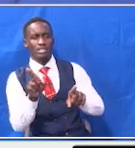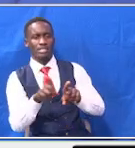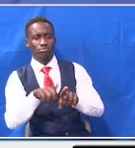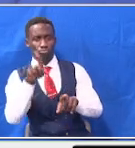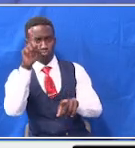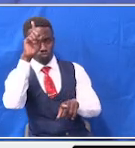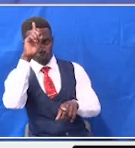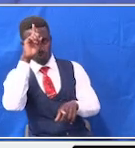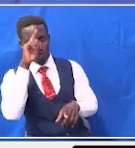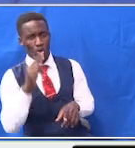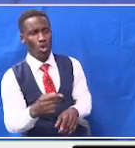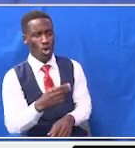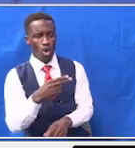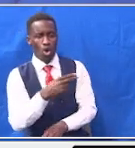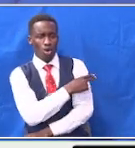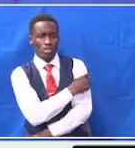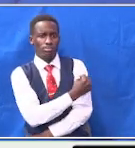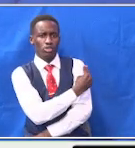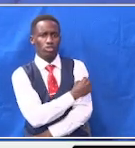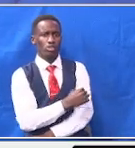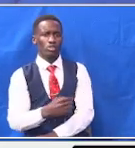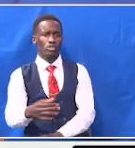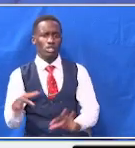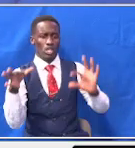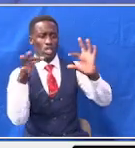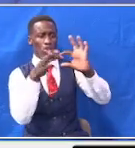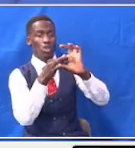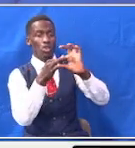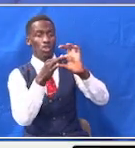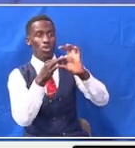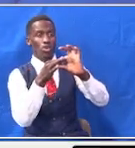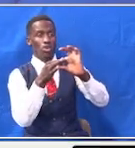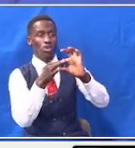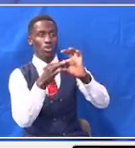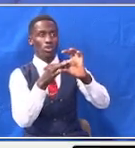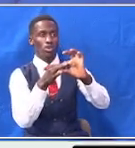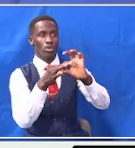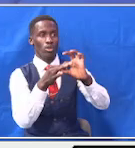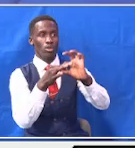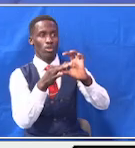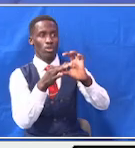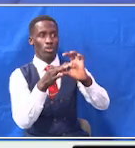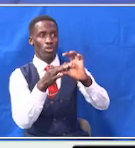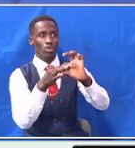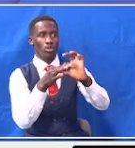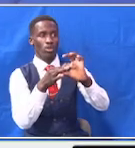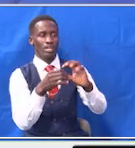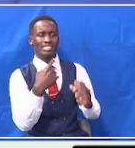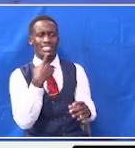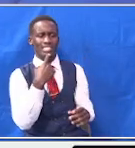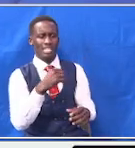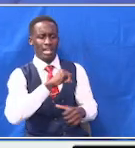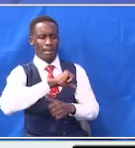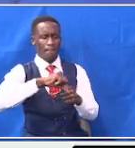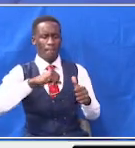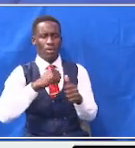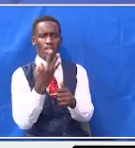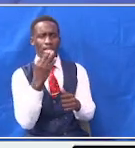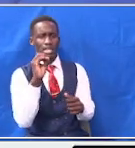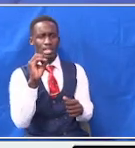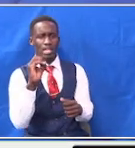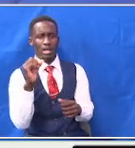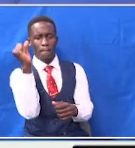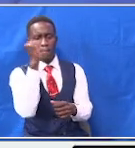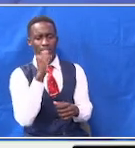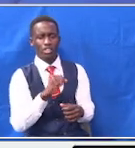private hospitals union, if I get it right, bright young man, Lishenga. He said about 30%